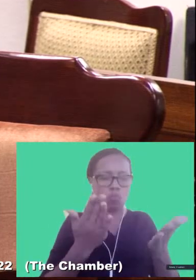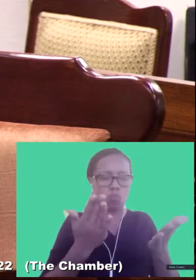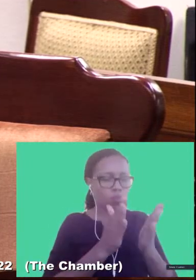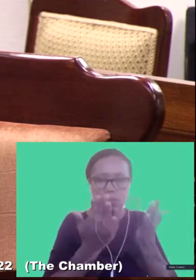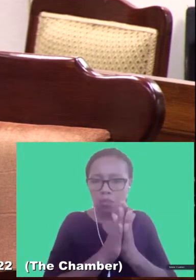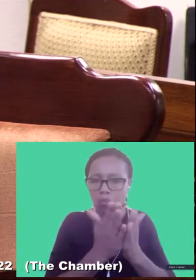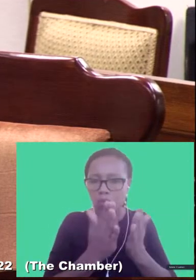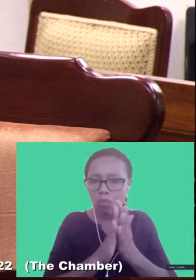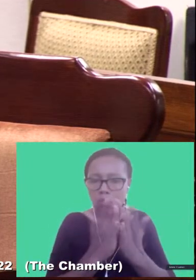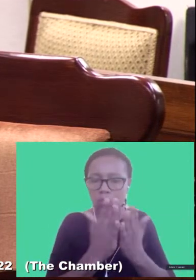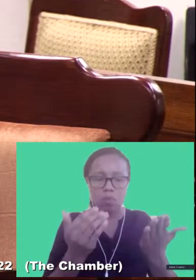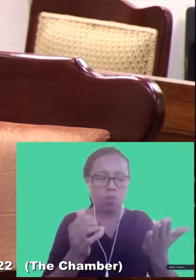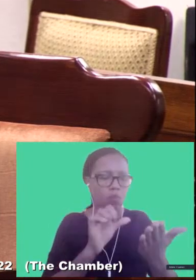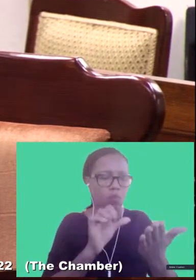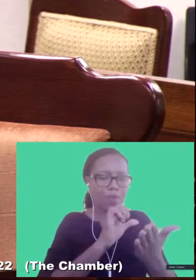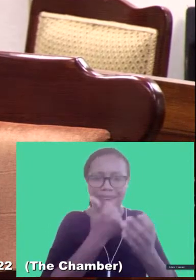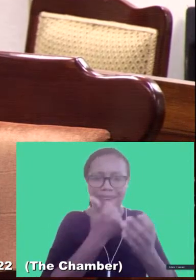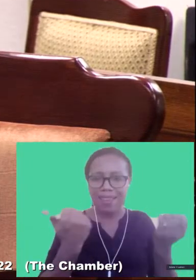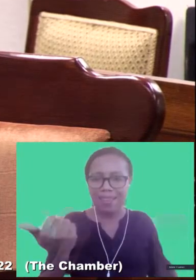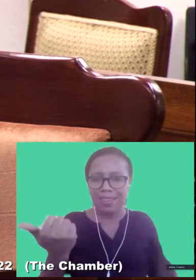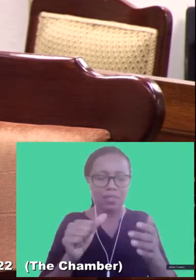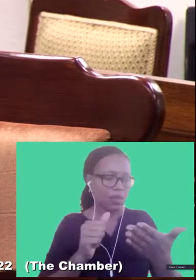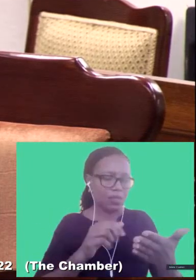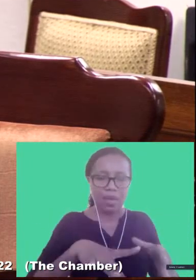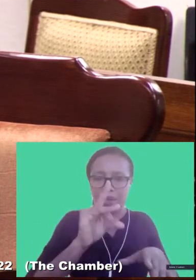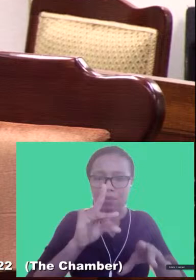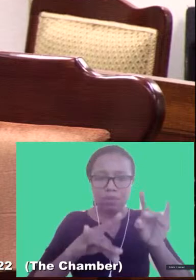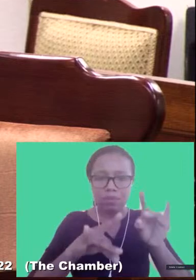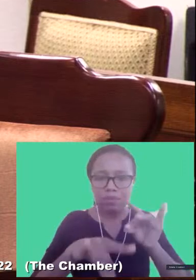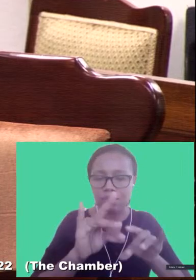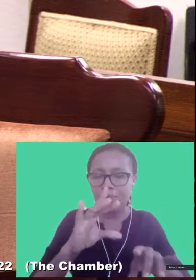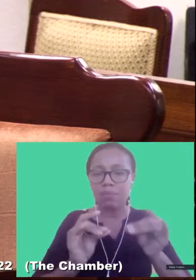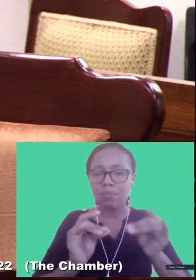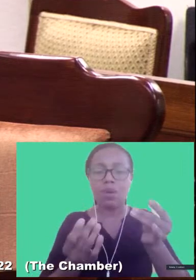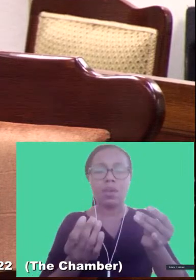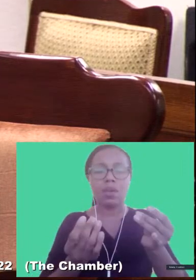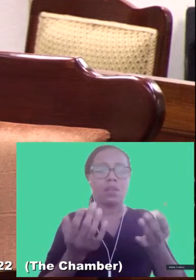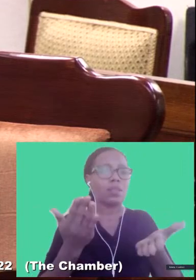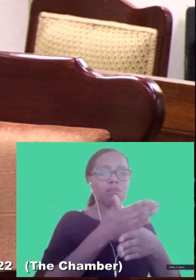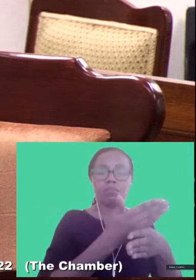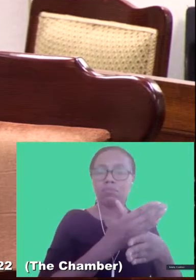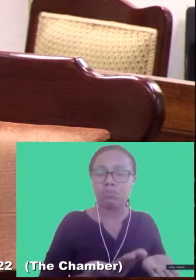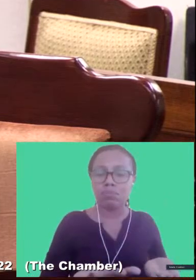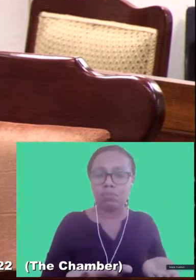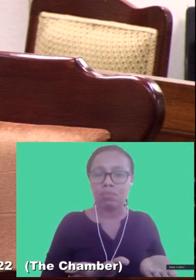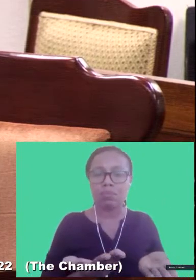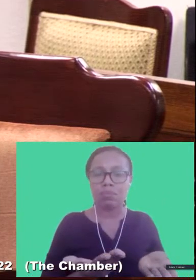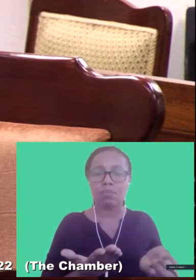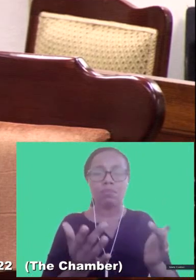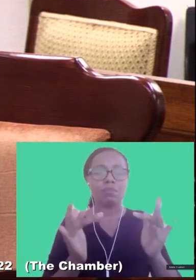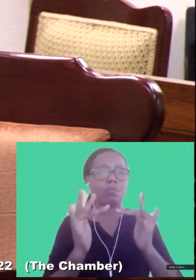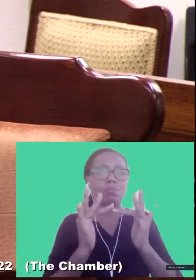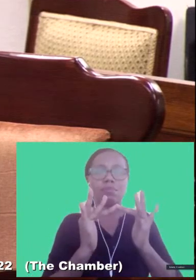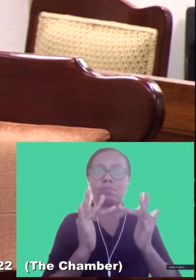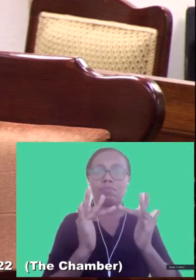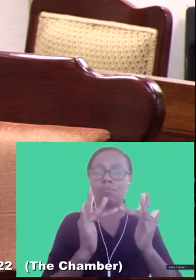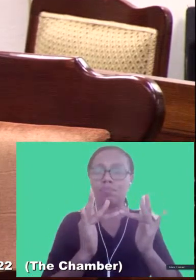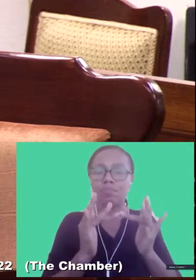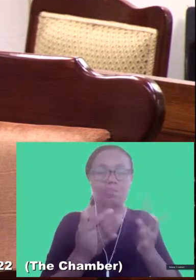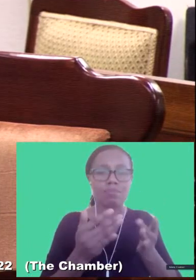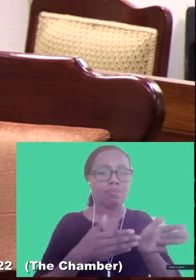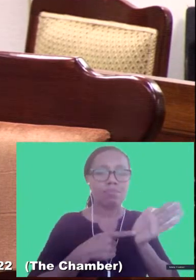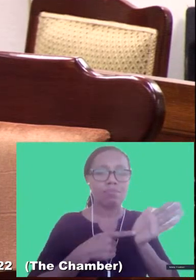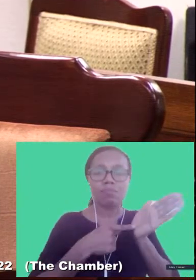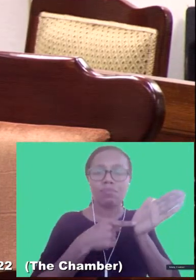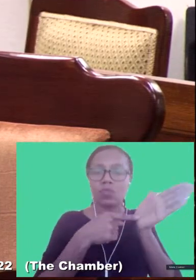share social media space to provide that information in relation to all of these areas. Thank you.